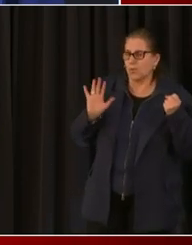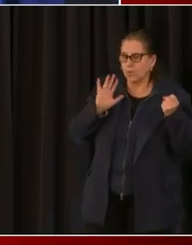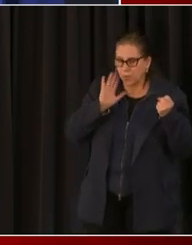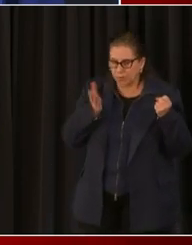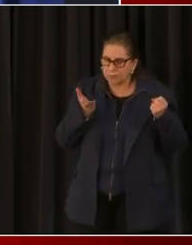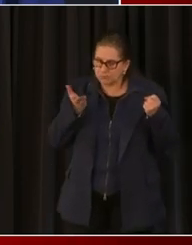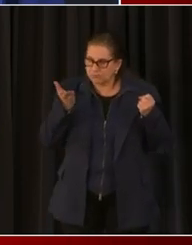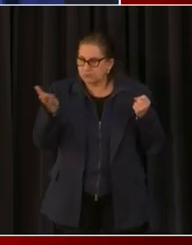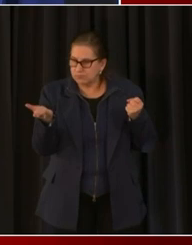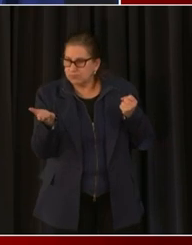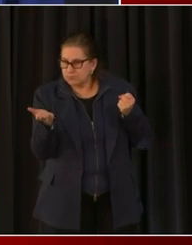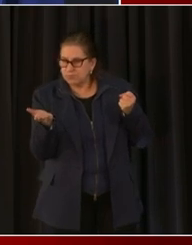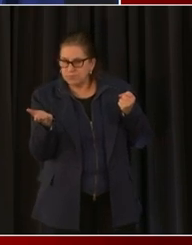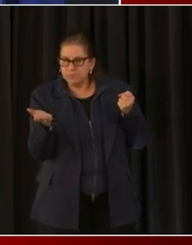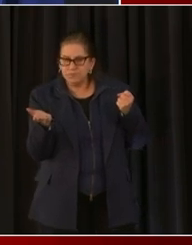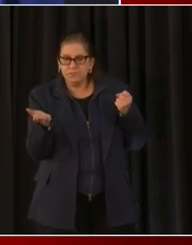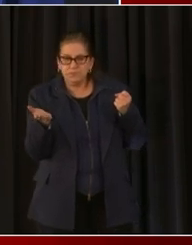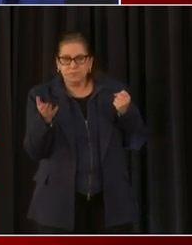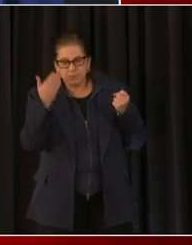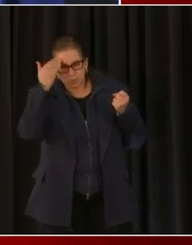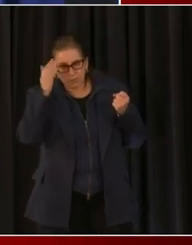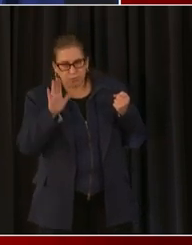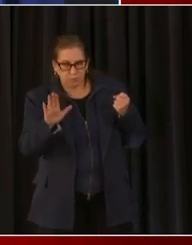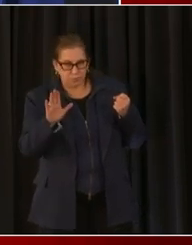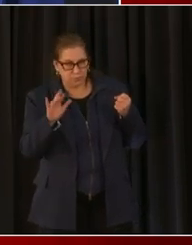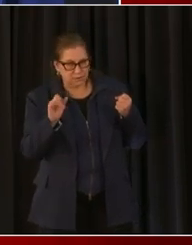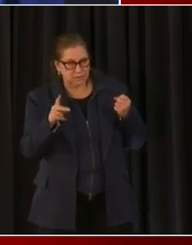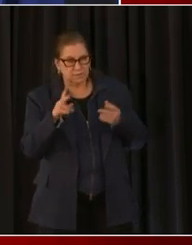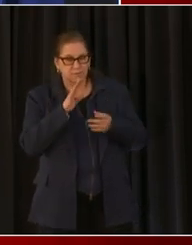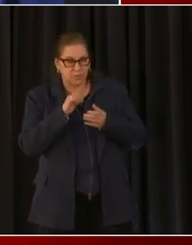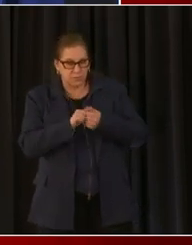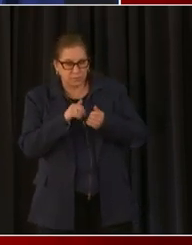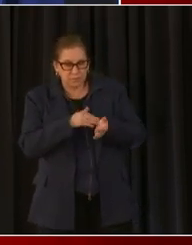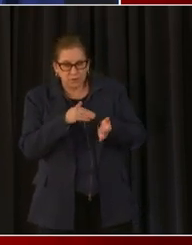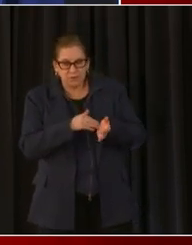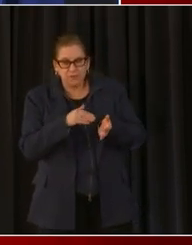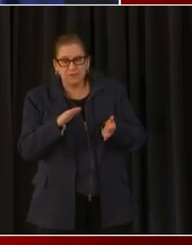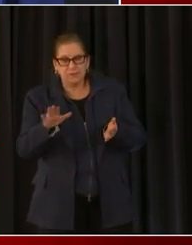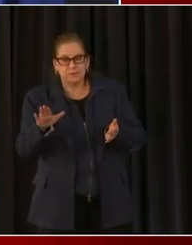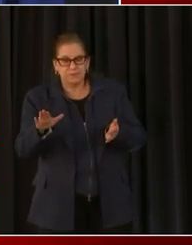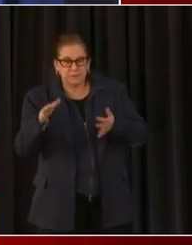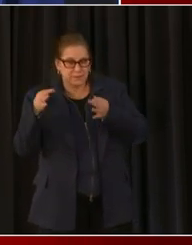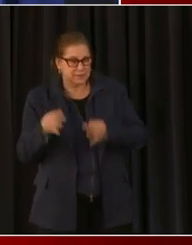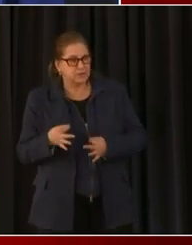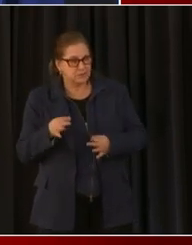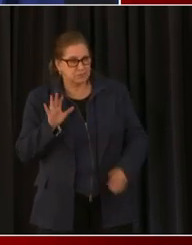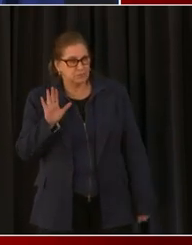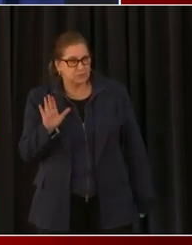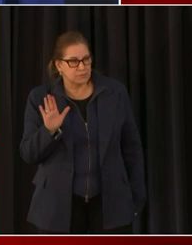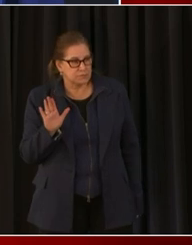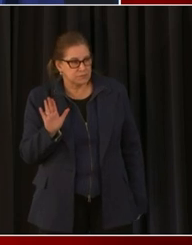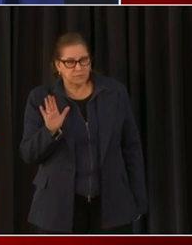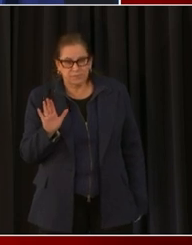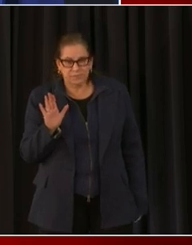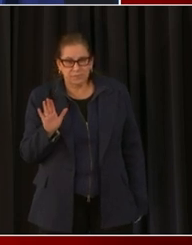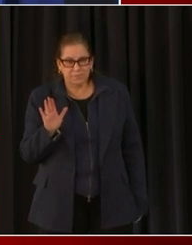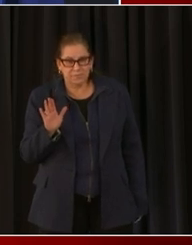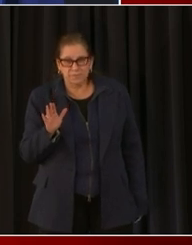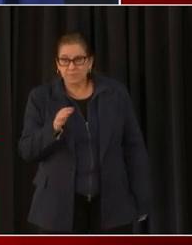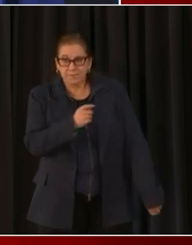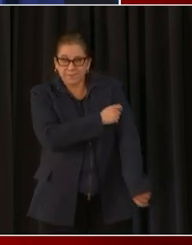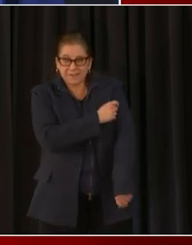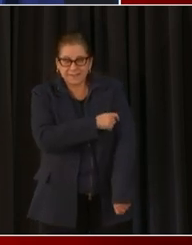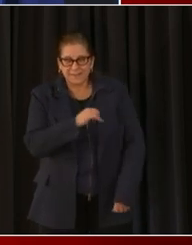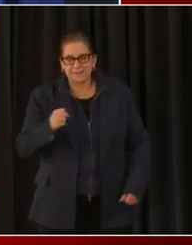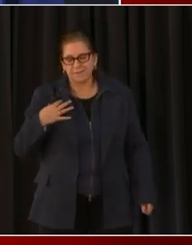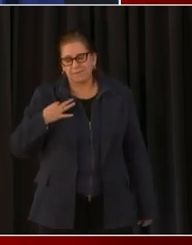that's critically important for people to know. But ultimately, it is her decision. Vaccination is voluntary, and we